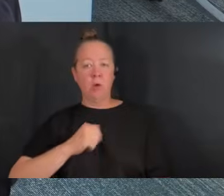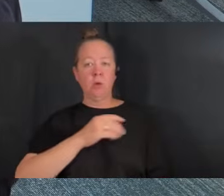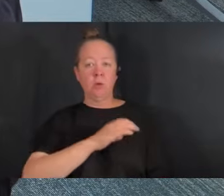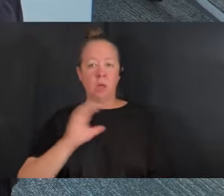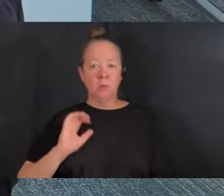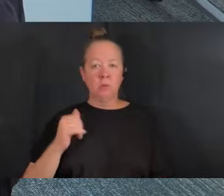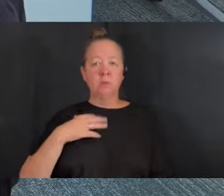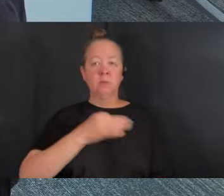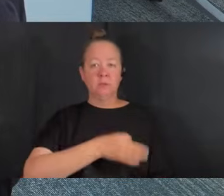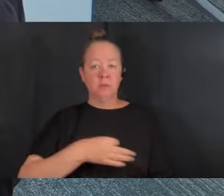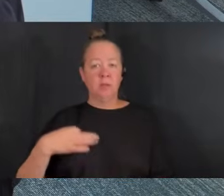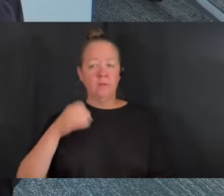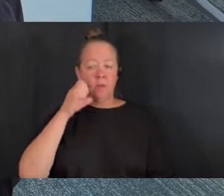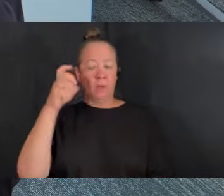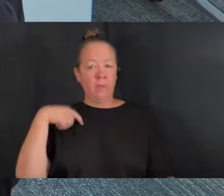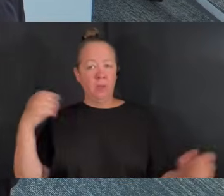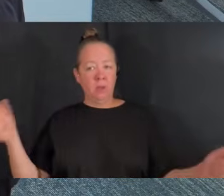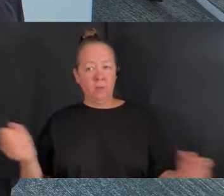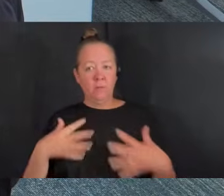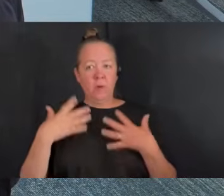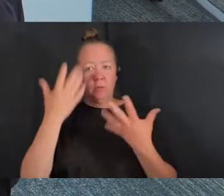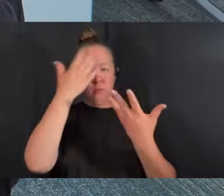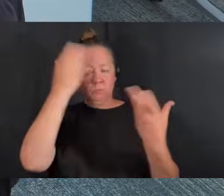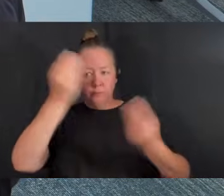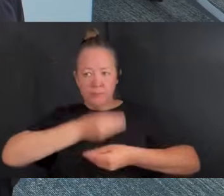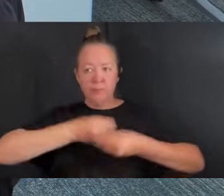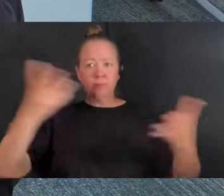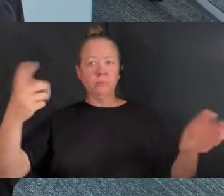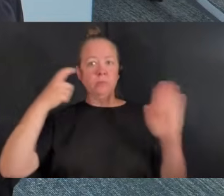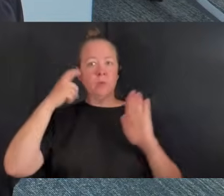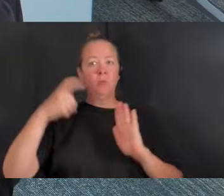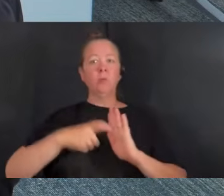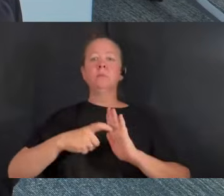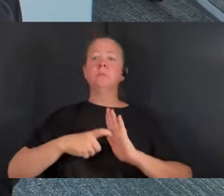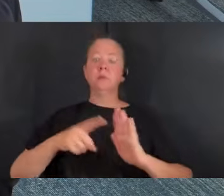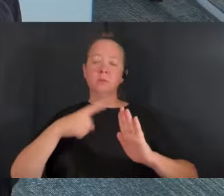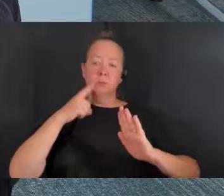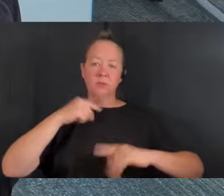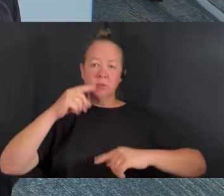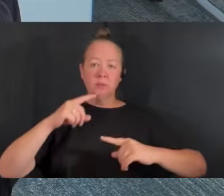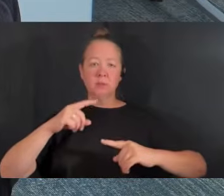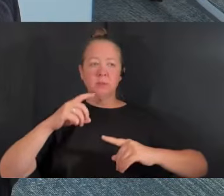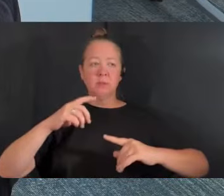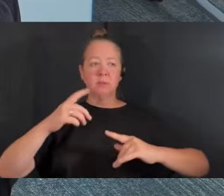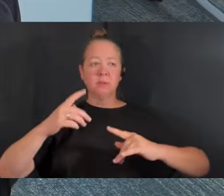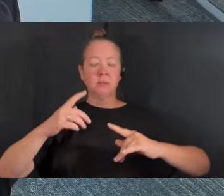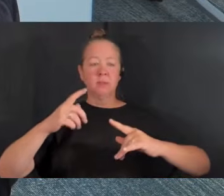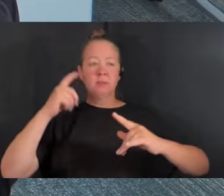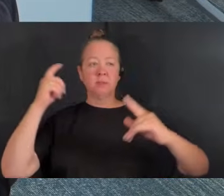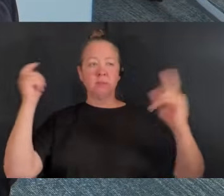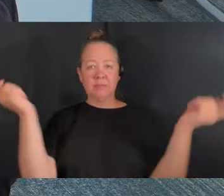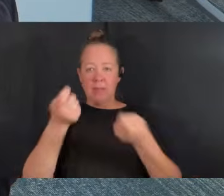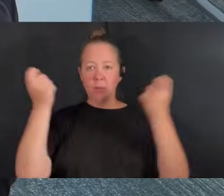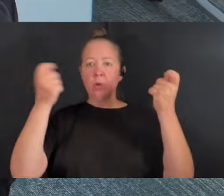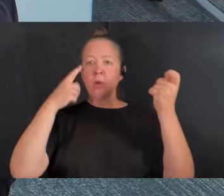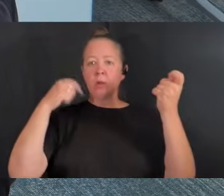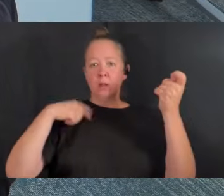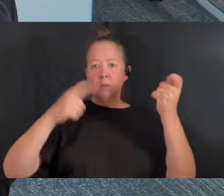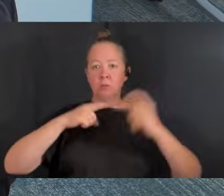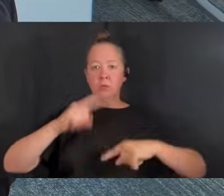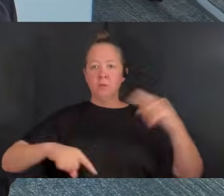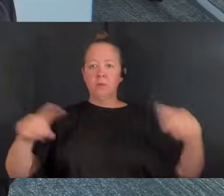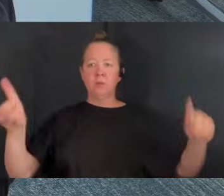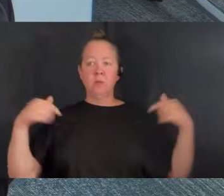to speak up and speaking this truth and recognizing it and celebrating the diversity that we have in this town. I grew up in Baltimore City,